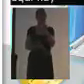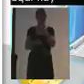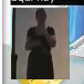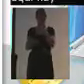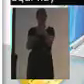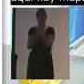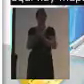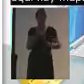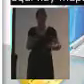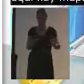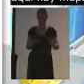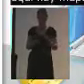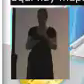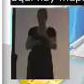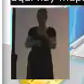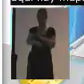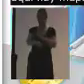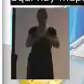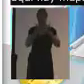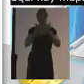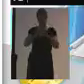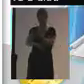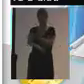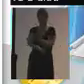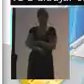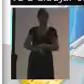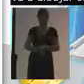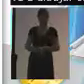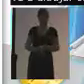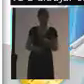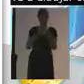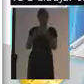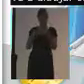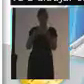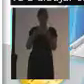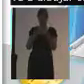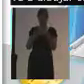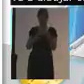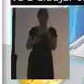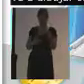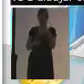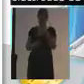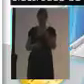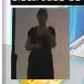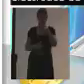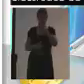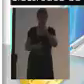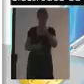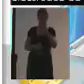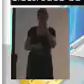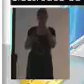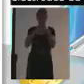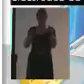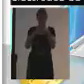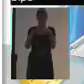the pen that's on the thumb that is going to draw on a white paper. The electrodes that are used are a bipolar electrode, and